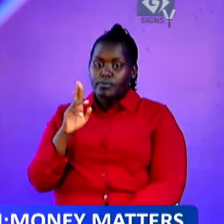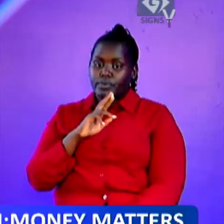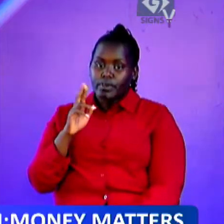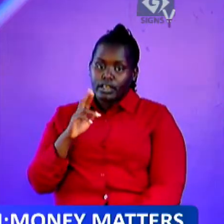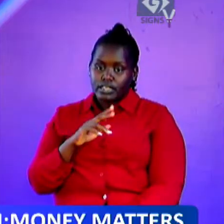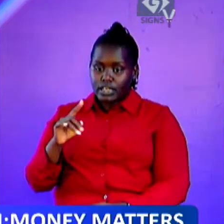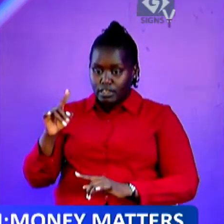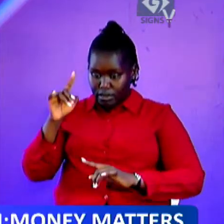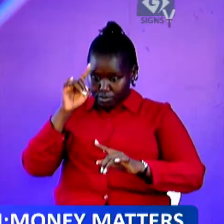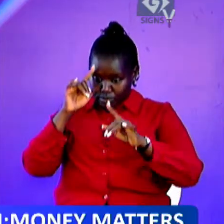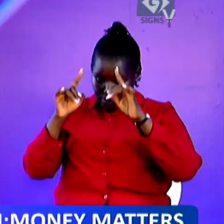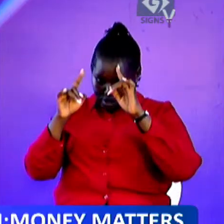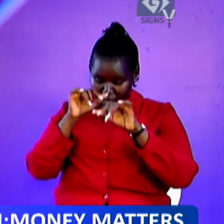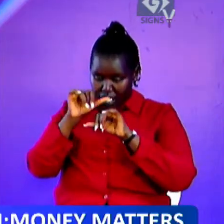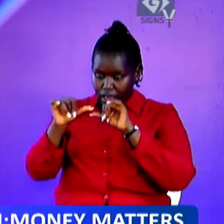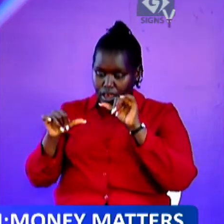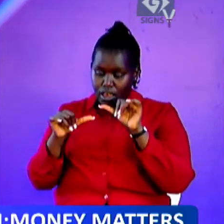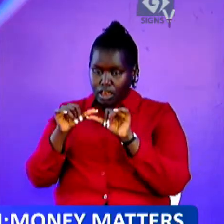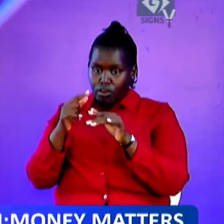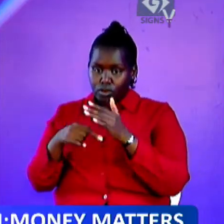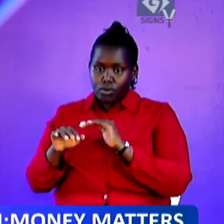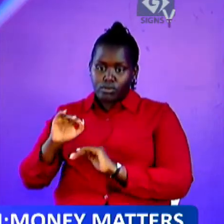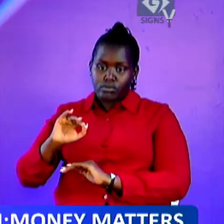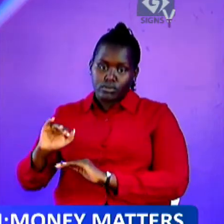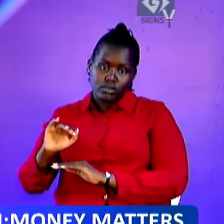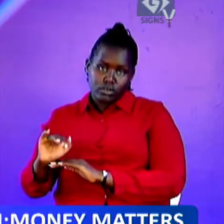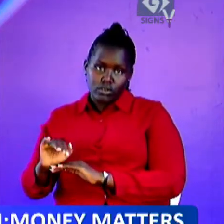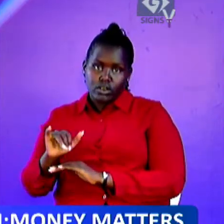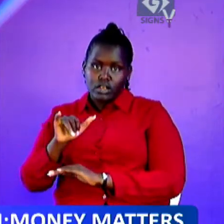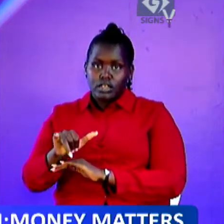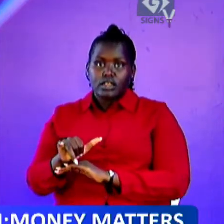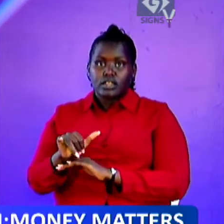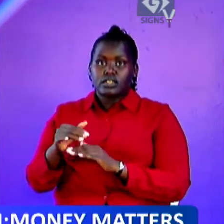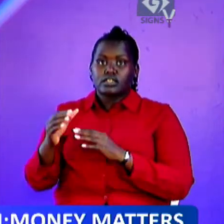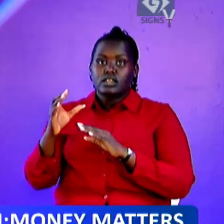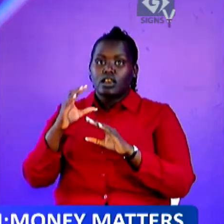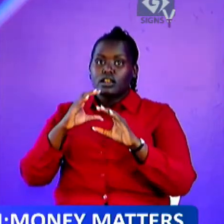misconceptions around money preservation schemes. That is the conversation we're having.